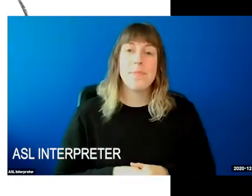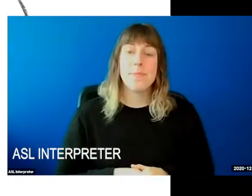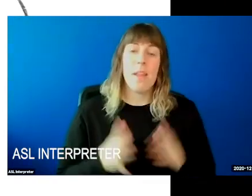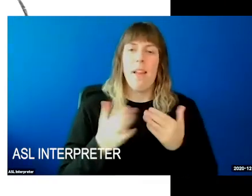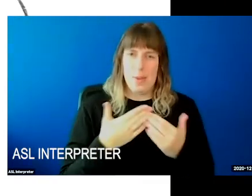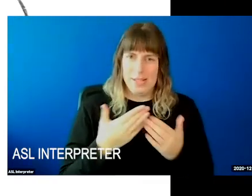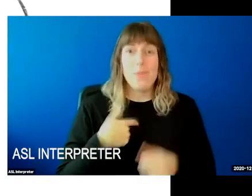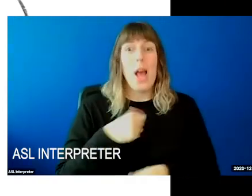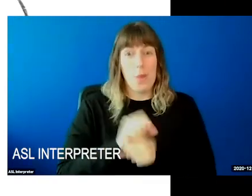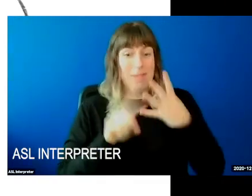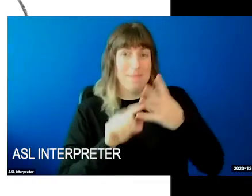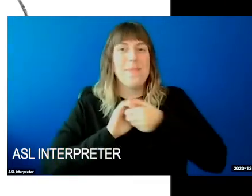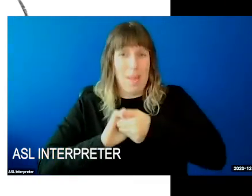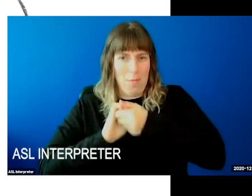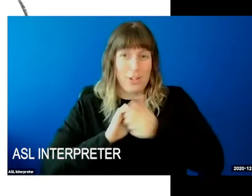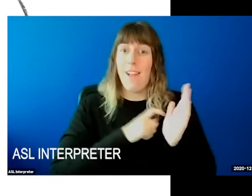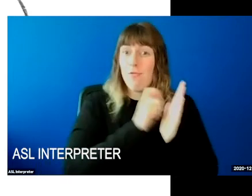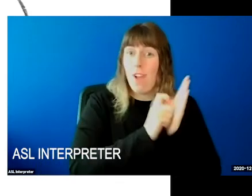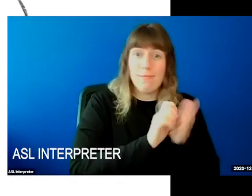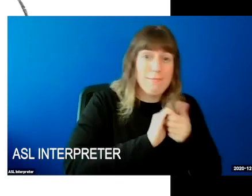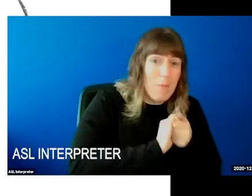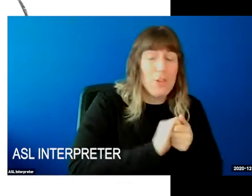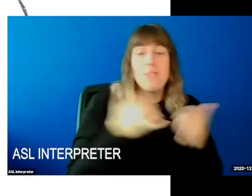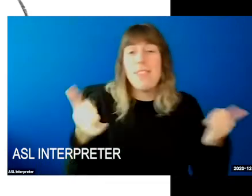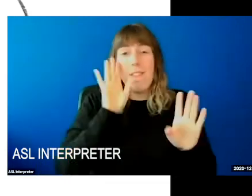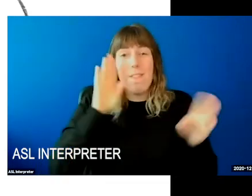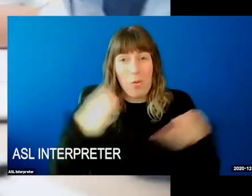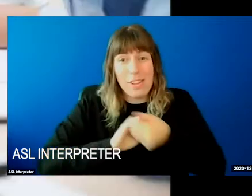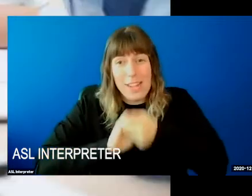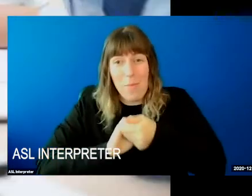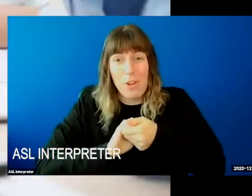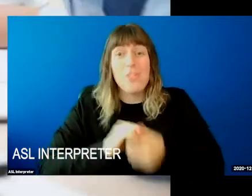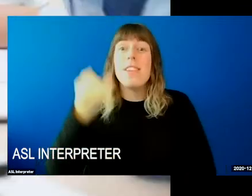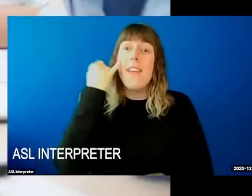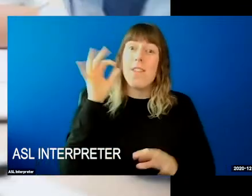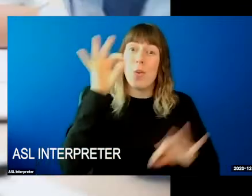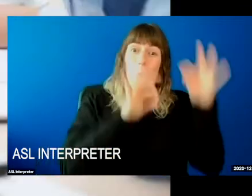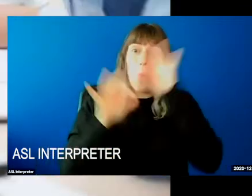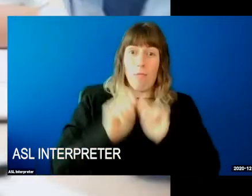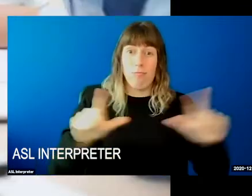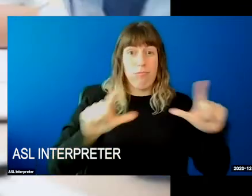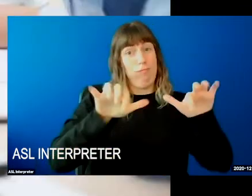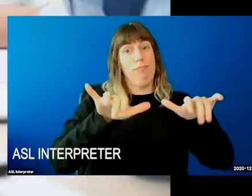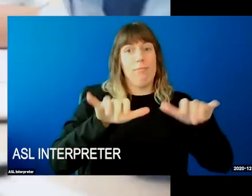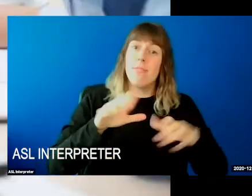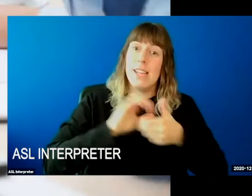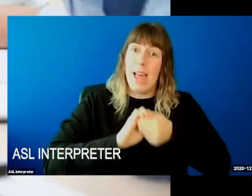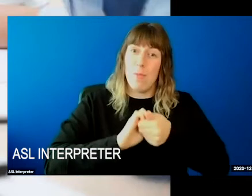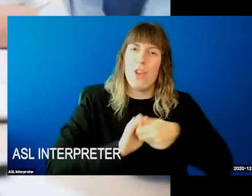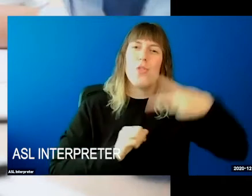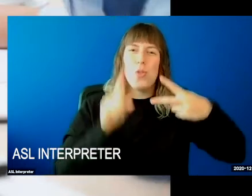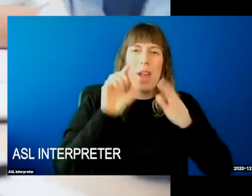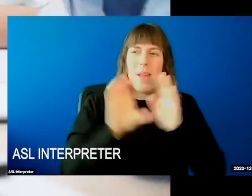Anyhow, I work in collaboration. I write about collaboration. I'm talking to you about collaboration. And if you do a Google search on the word collaboration, you get two kinds